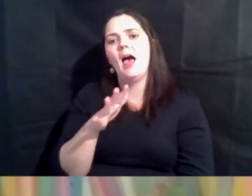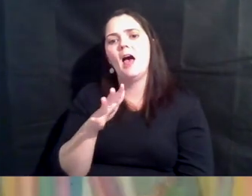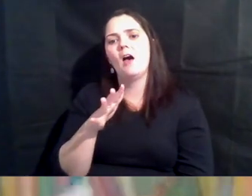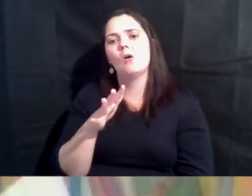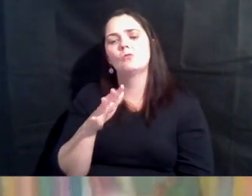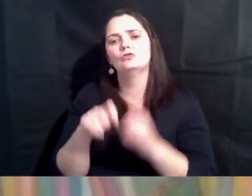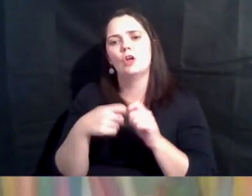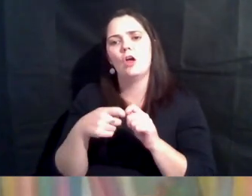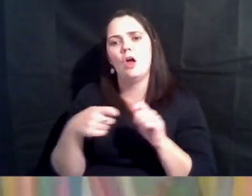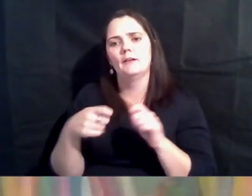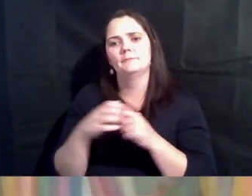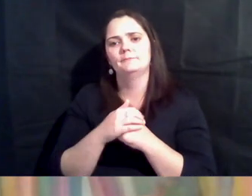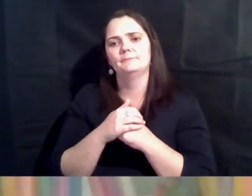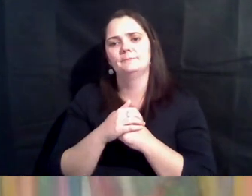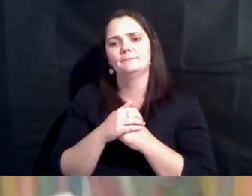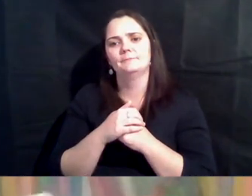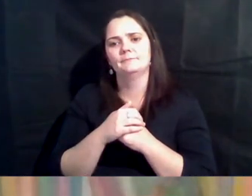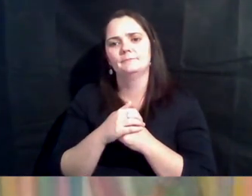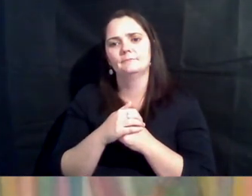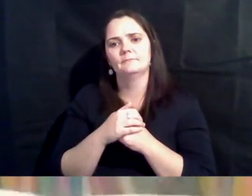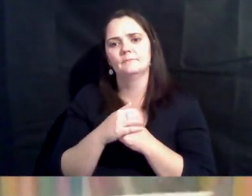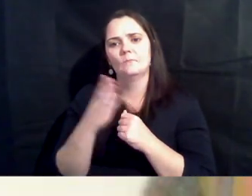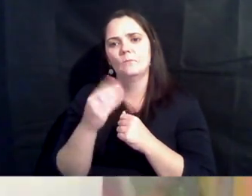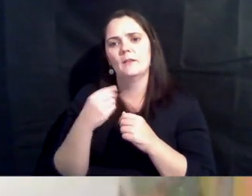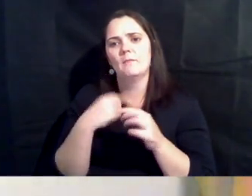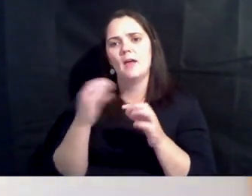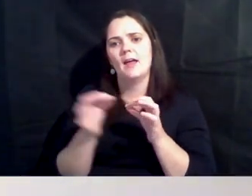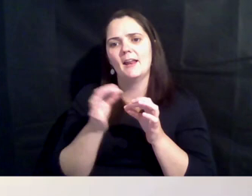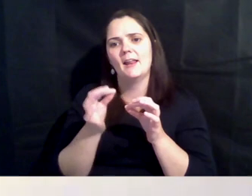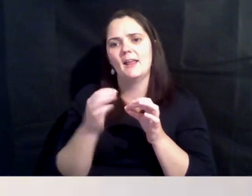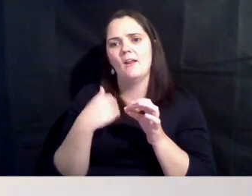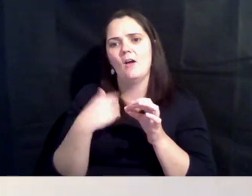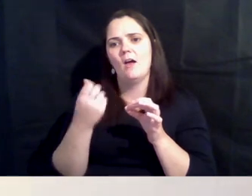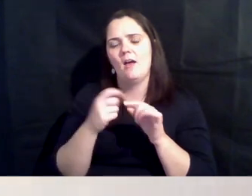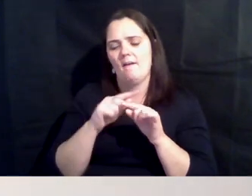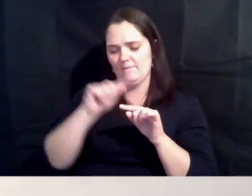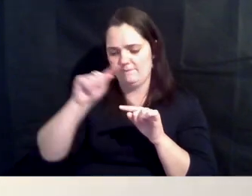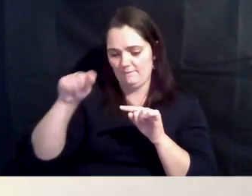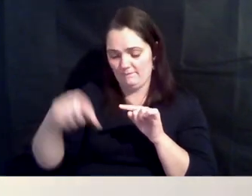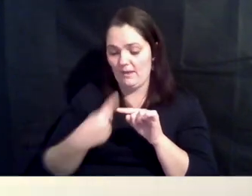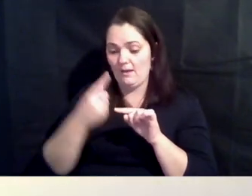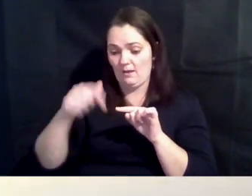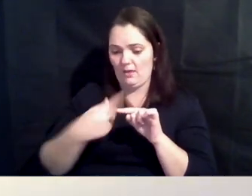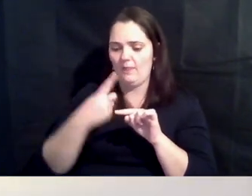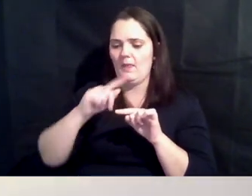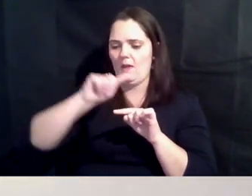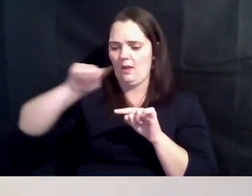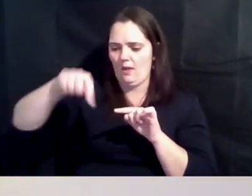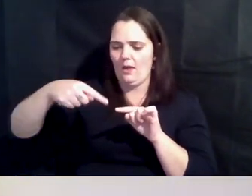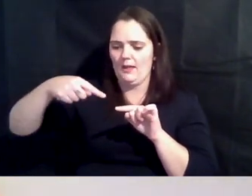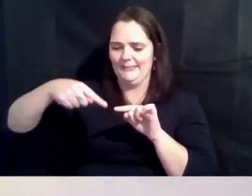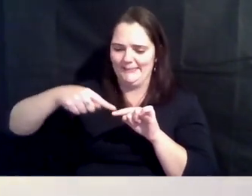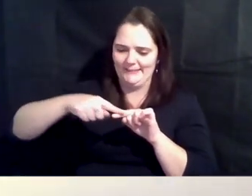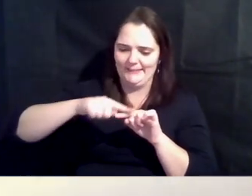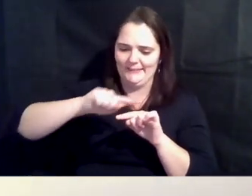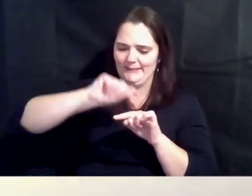I actually just, tie, like make a little knot with my needle. See how I'm just going to go through there like that? I'm